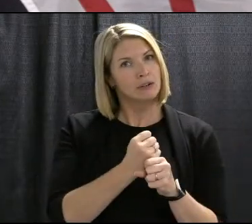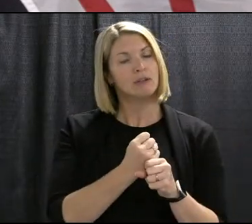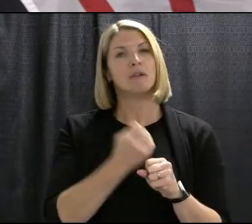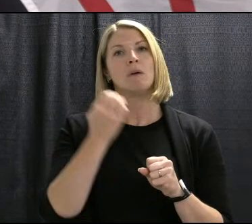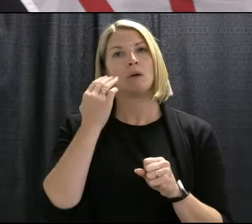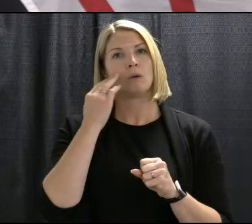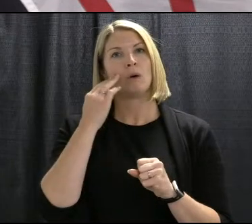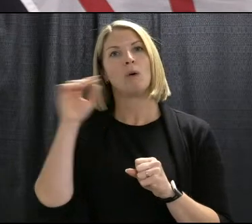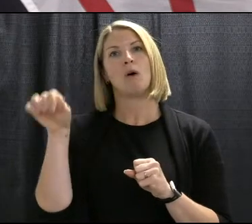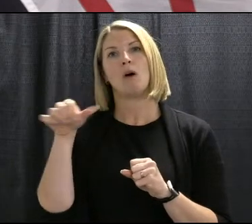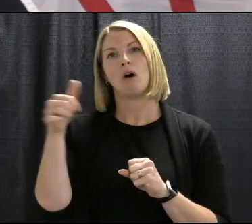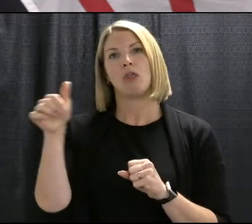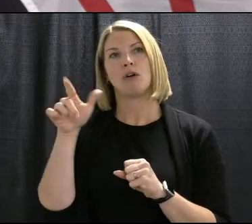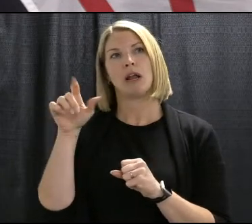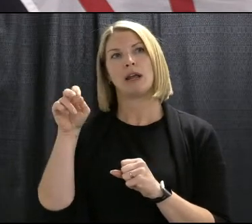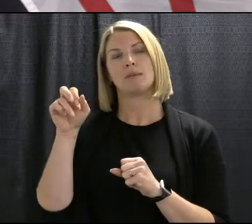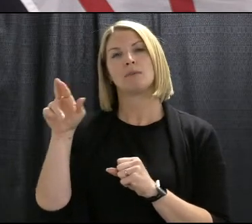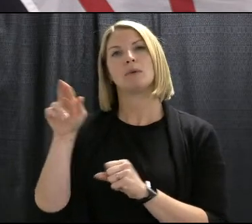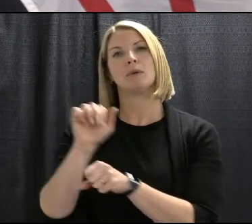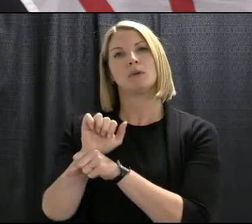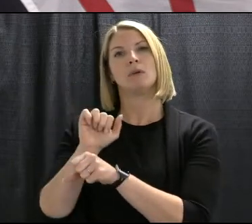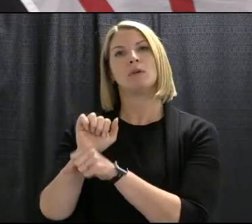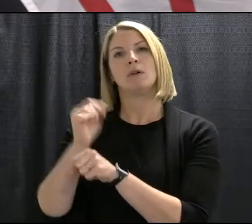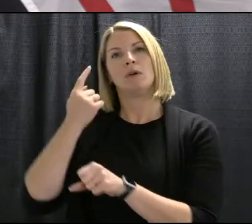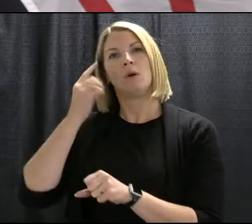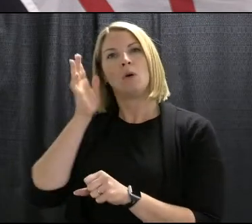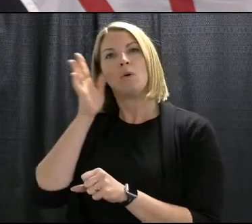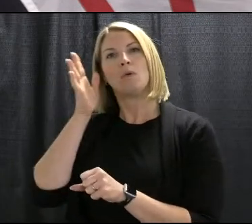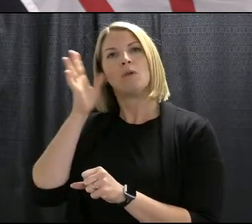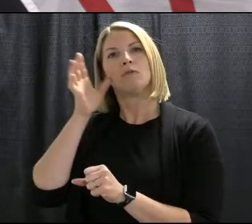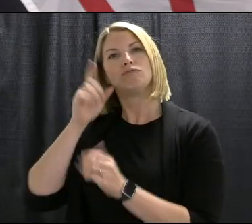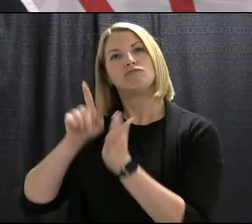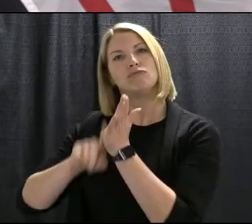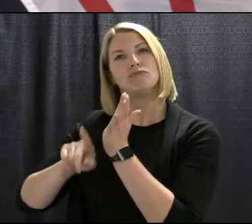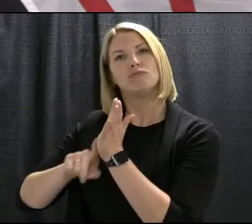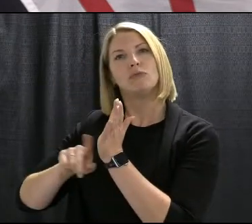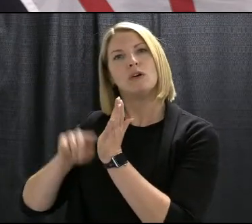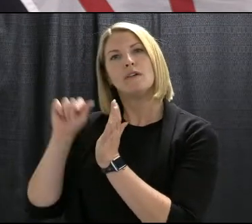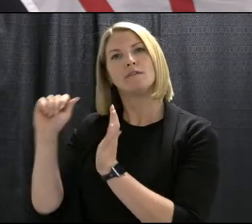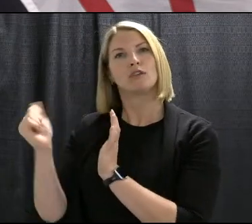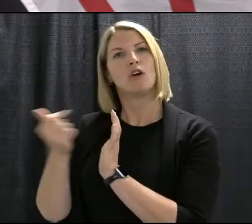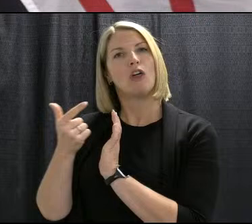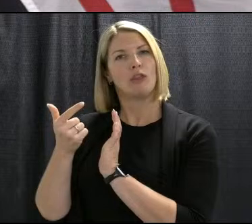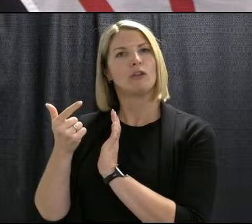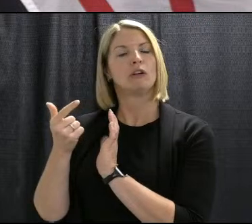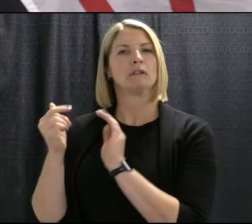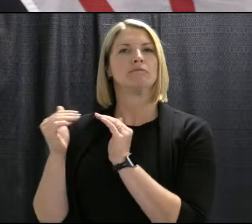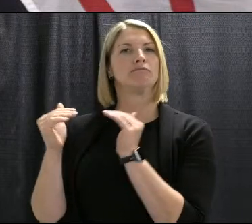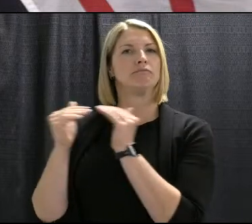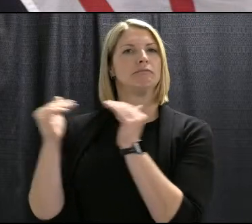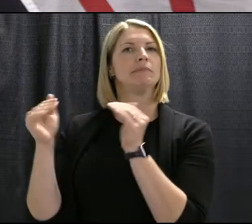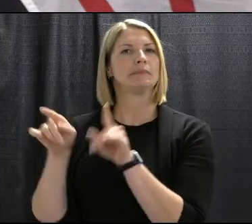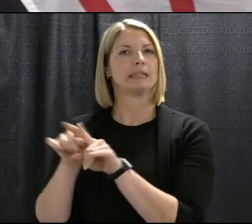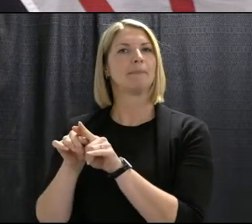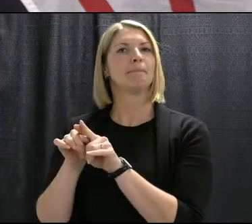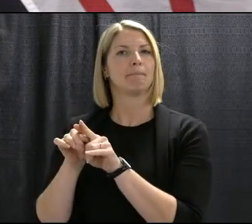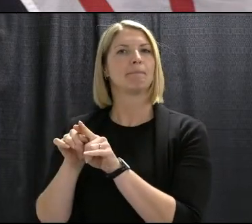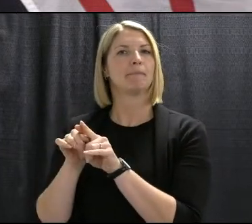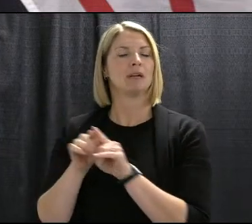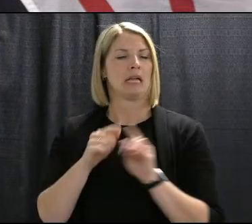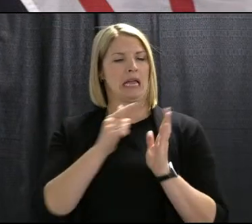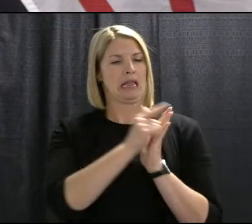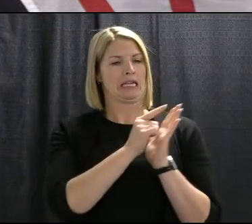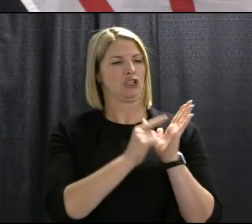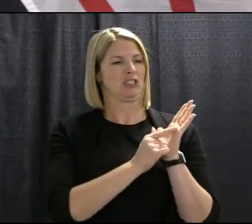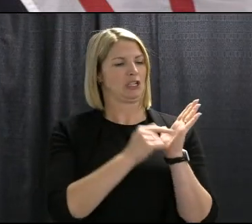employers also have fair compensation practices in place. The pay equity provisions in this piece of